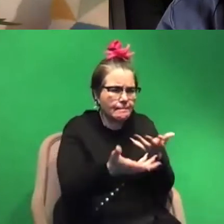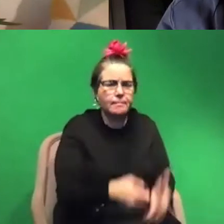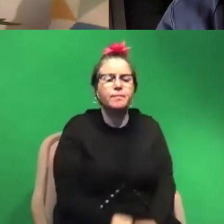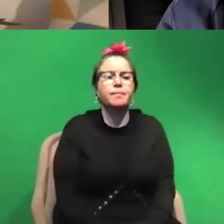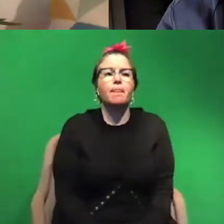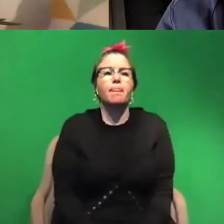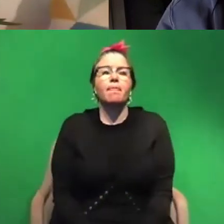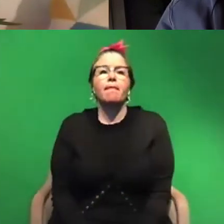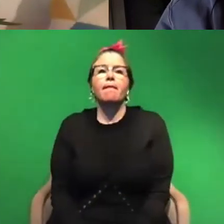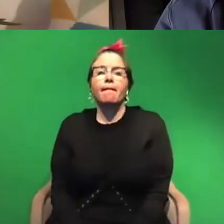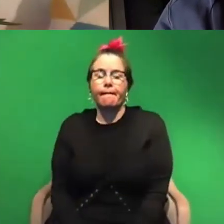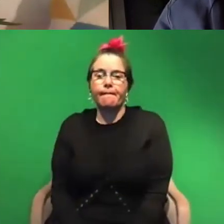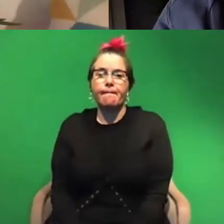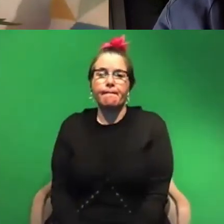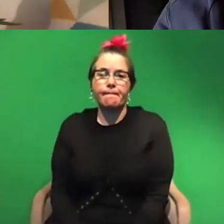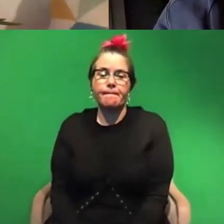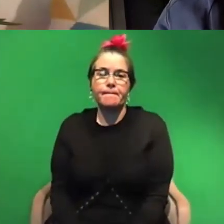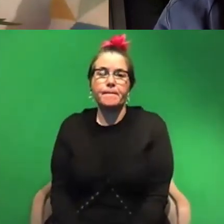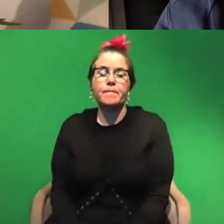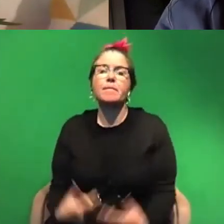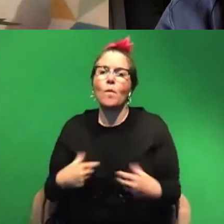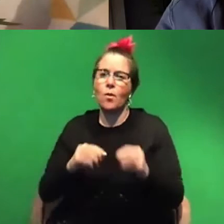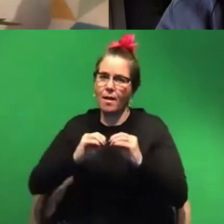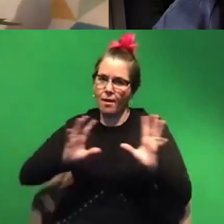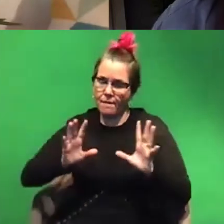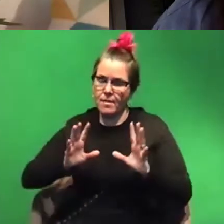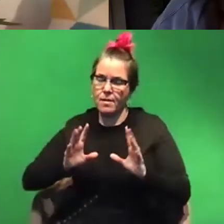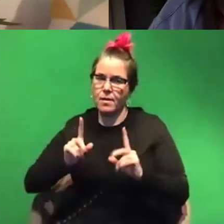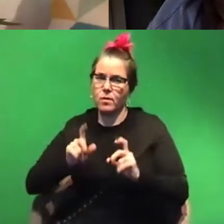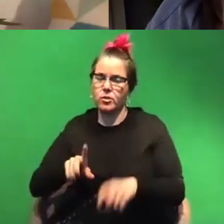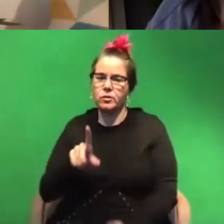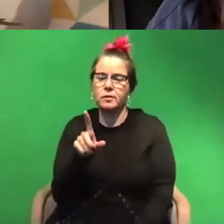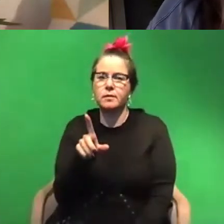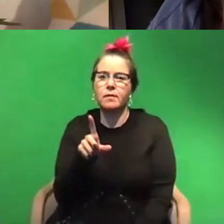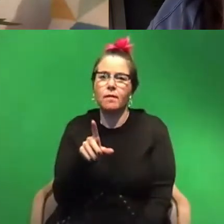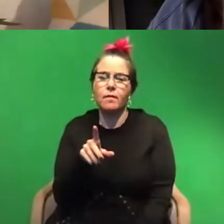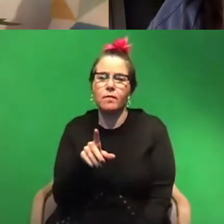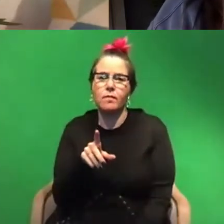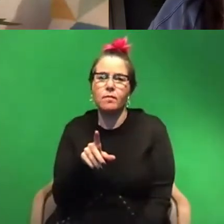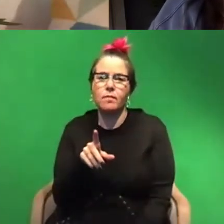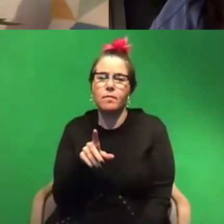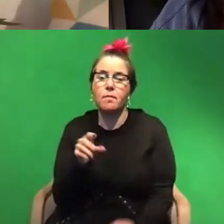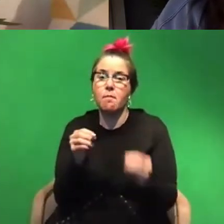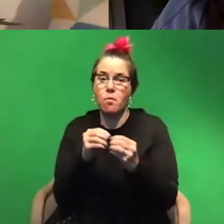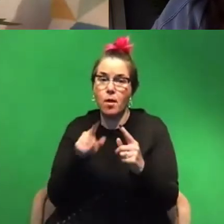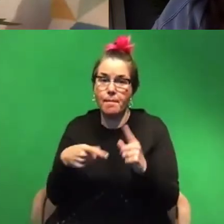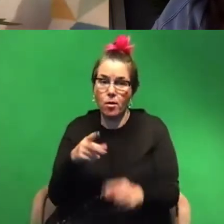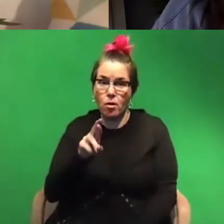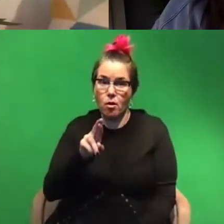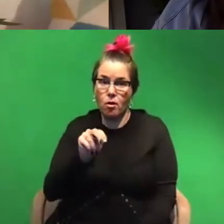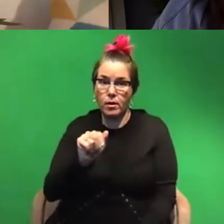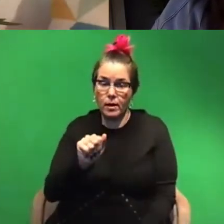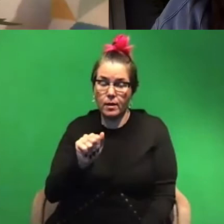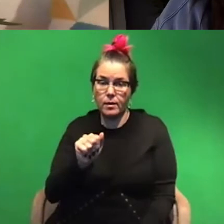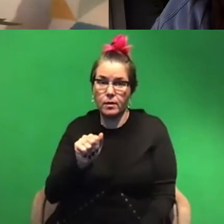So I want to clarify that question. So more about the RNA of